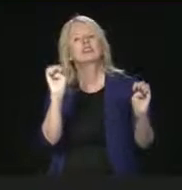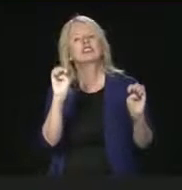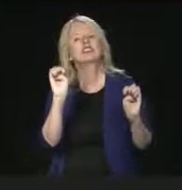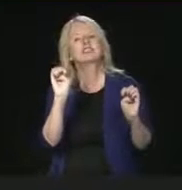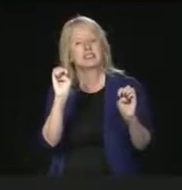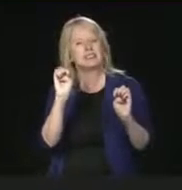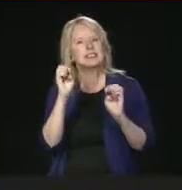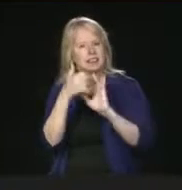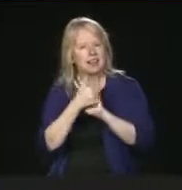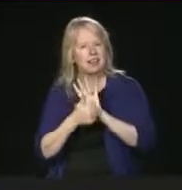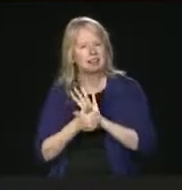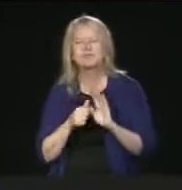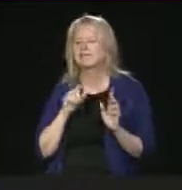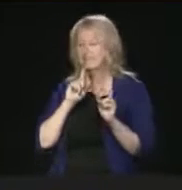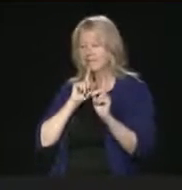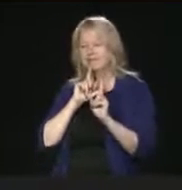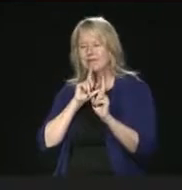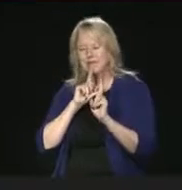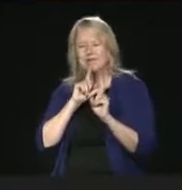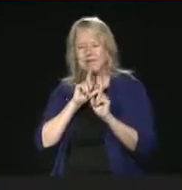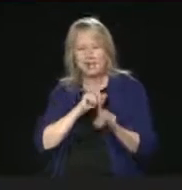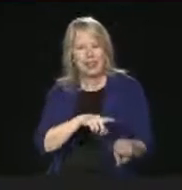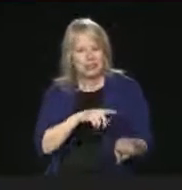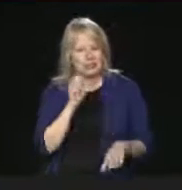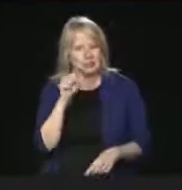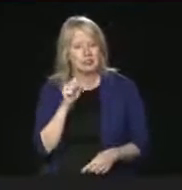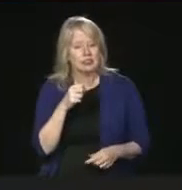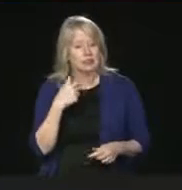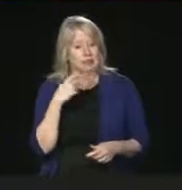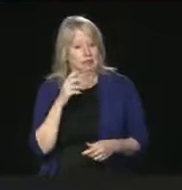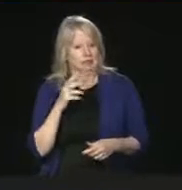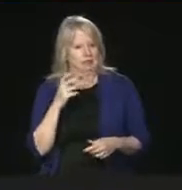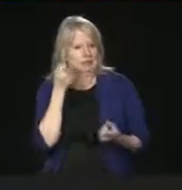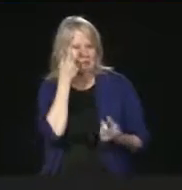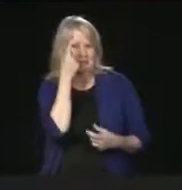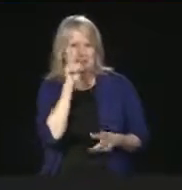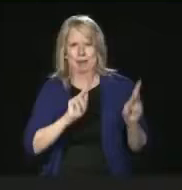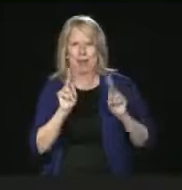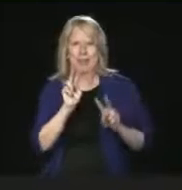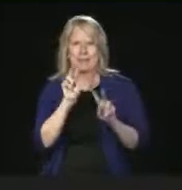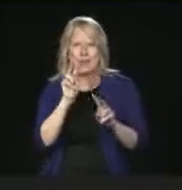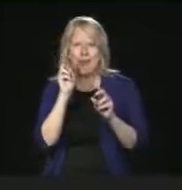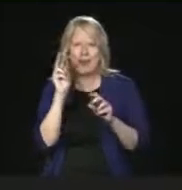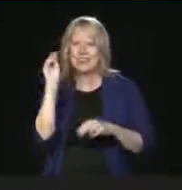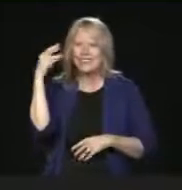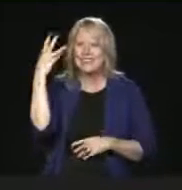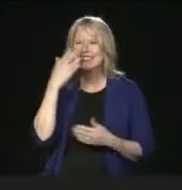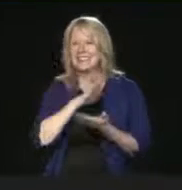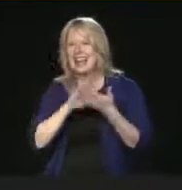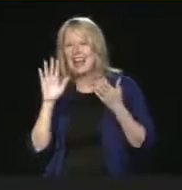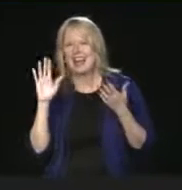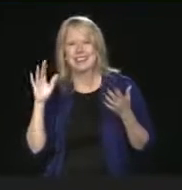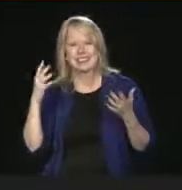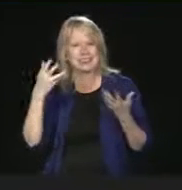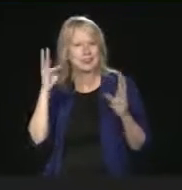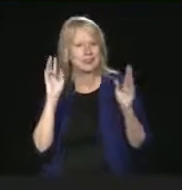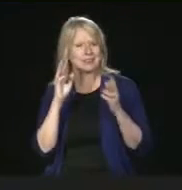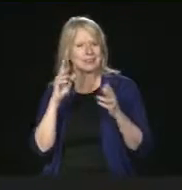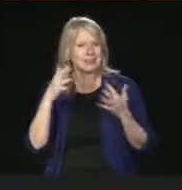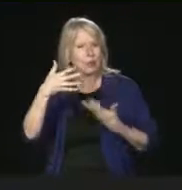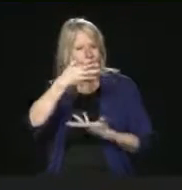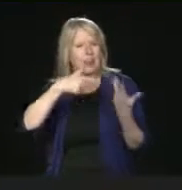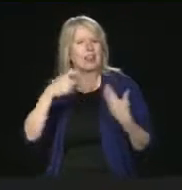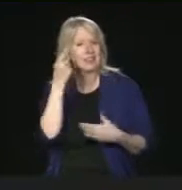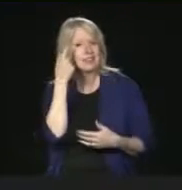that people are obviously happy to see spring coming, and people can go outside, but they must keep the